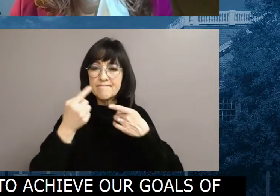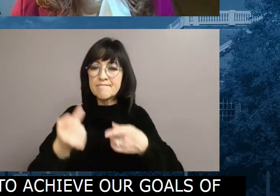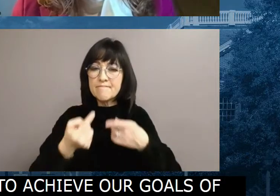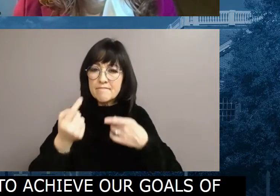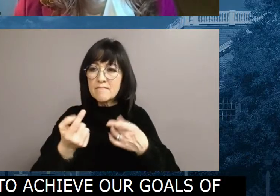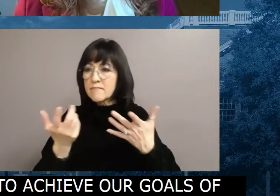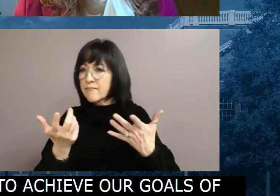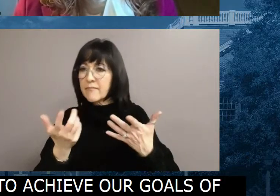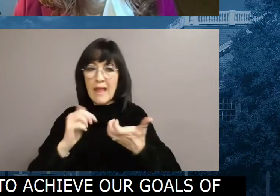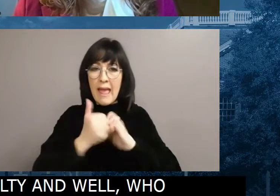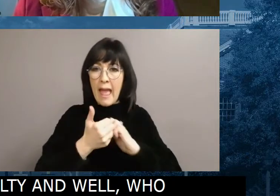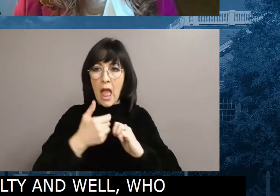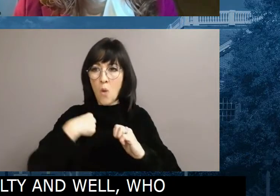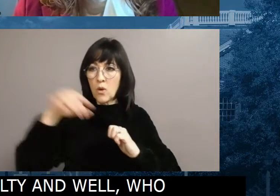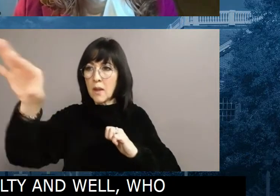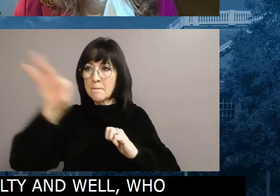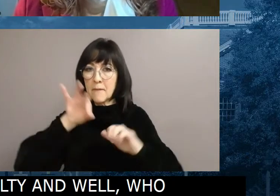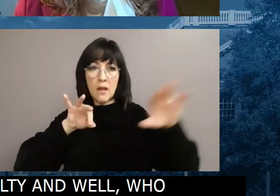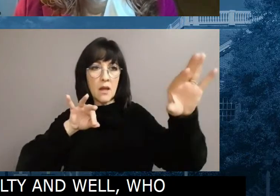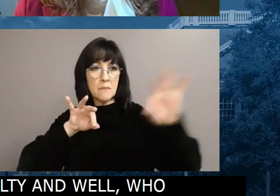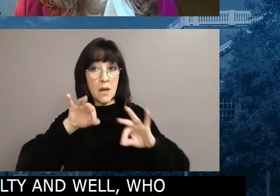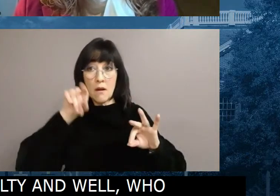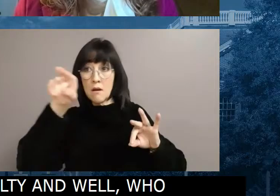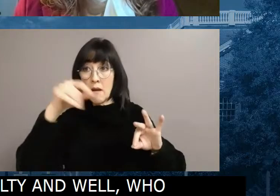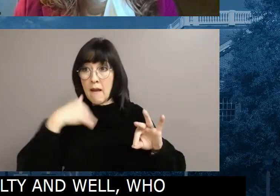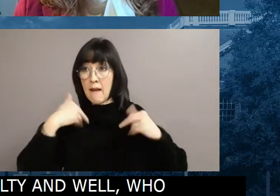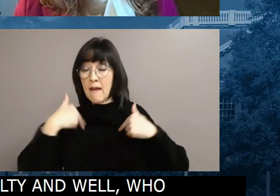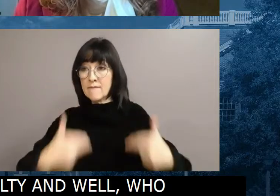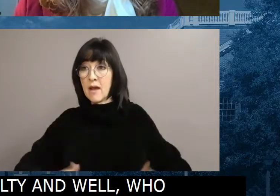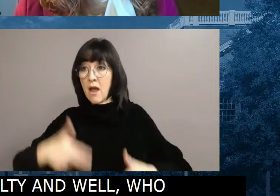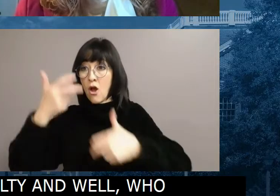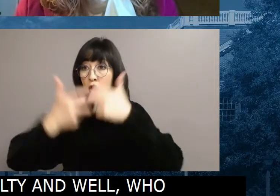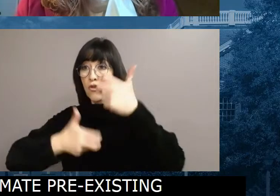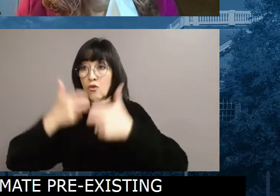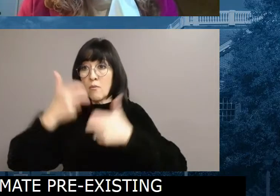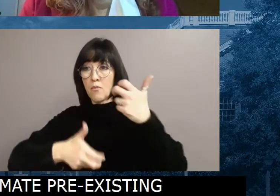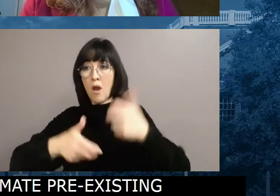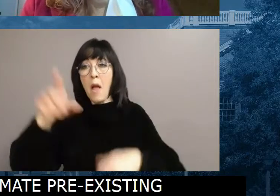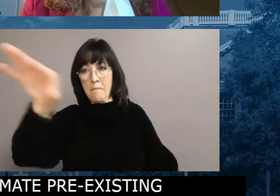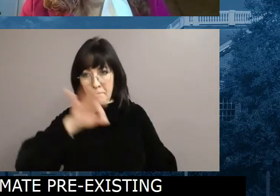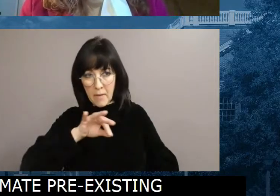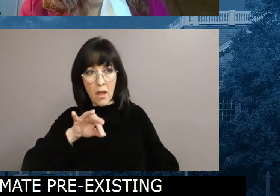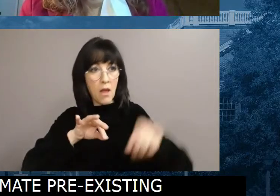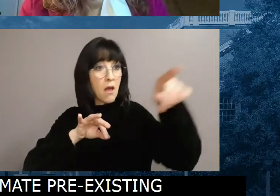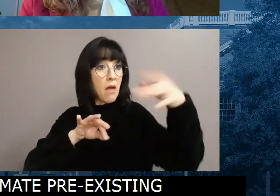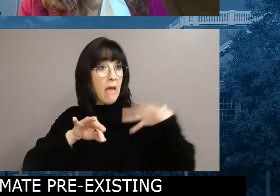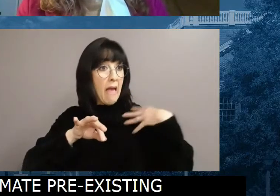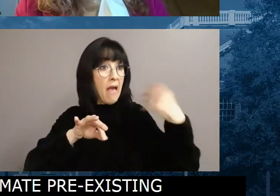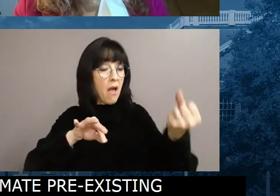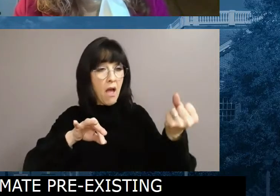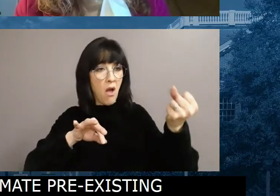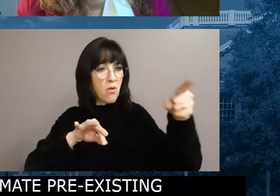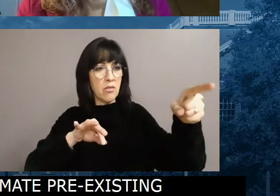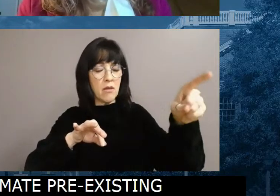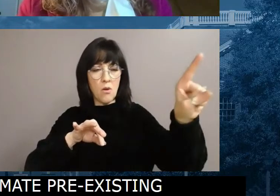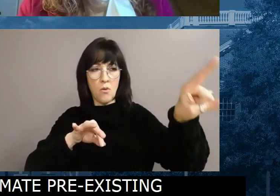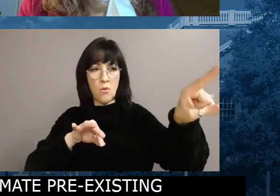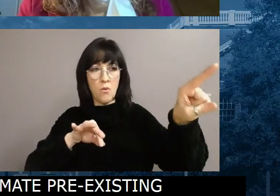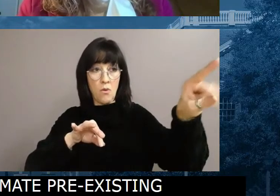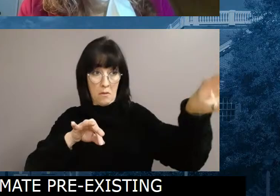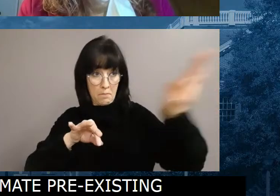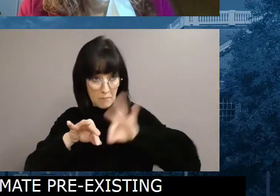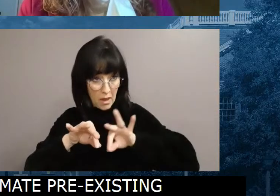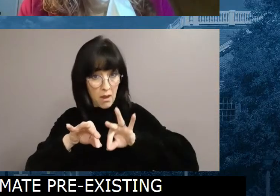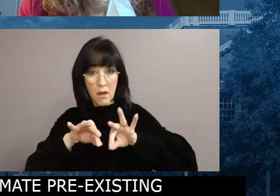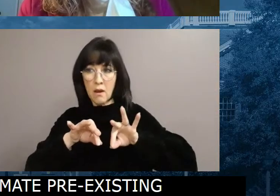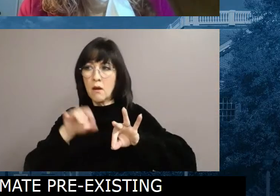pre-existing condition? Who makes that evaluation? We obviously asked, and the primary care physicians and